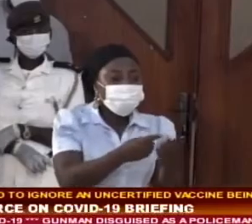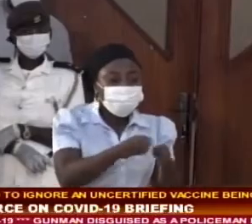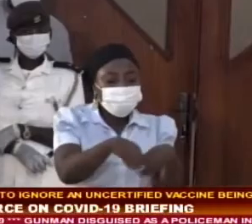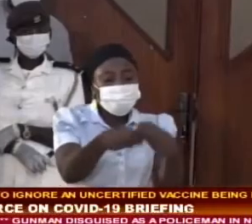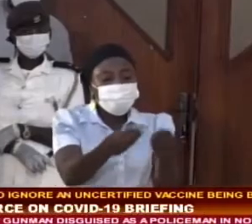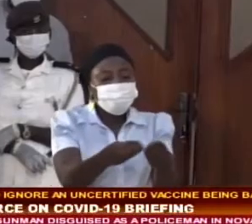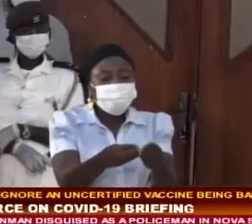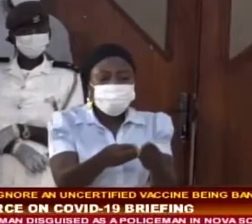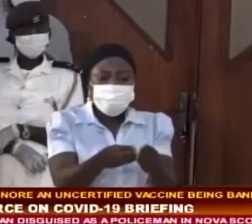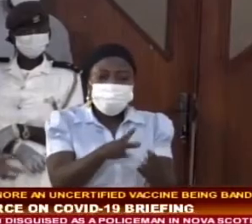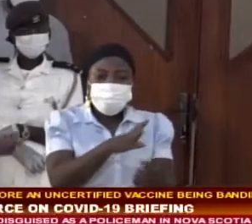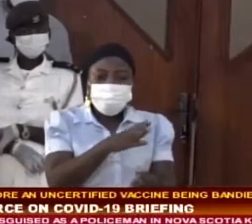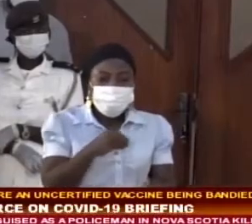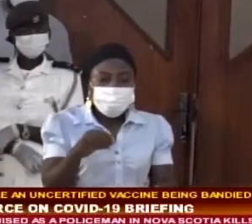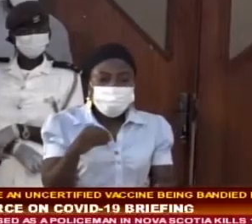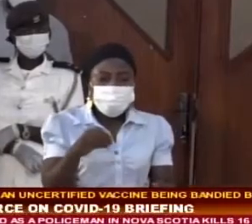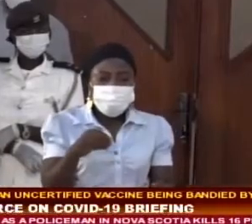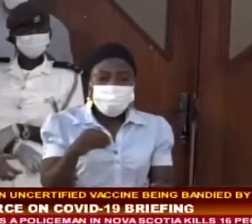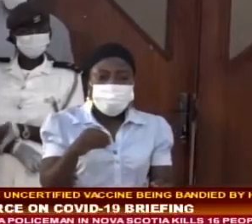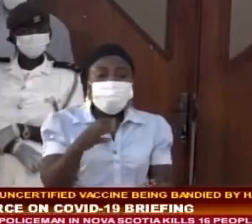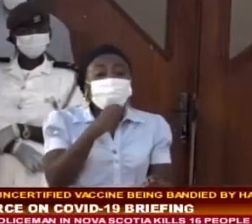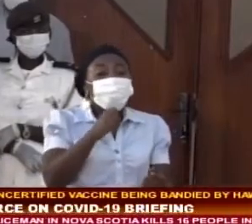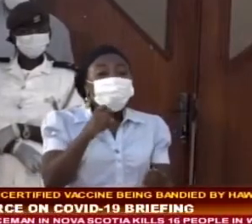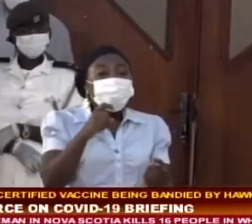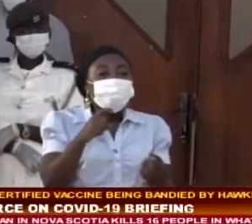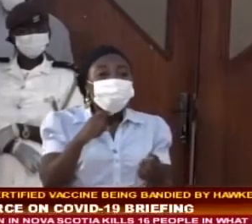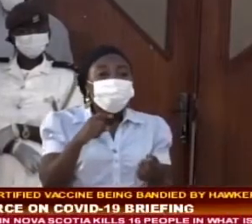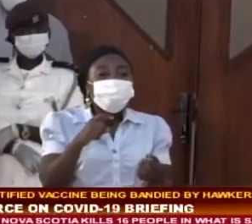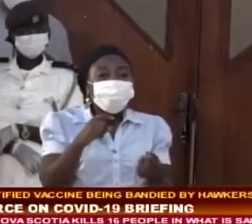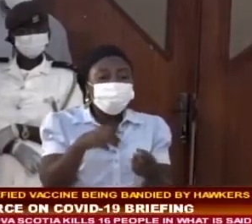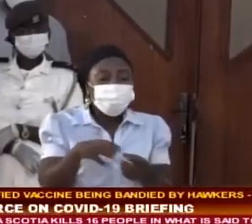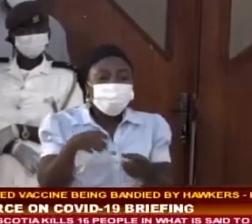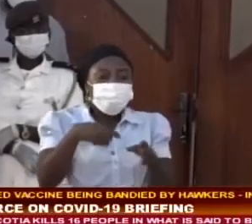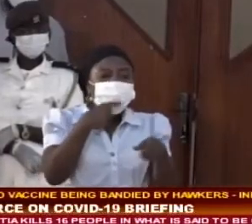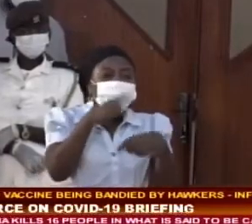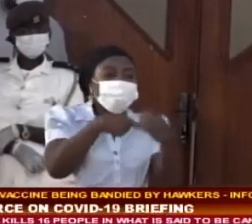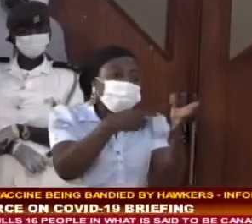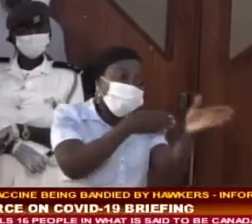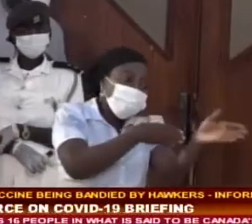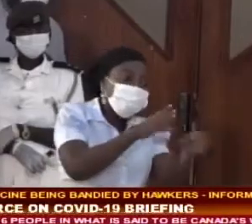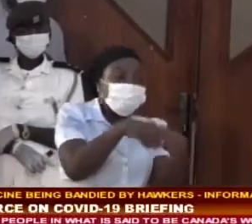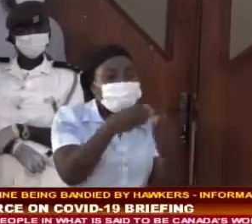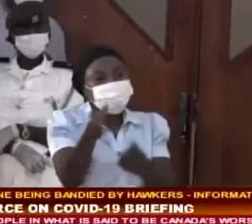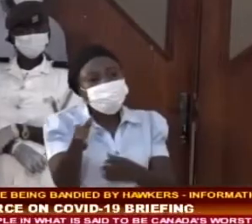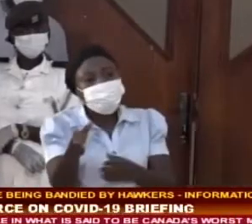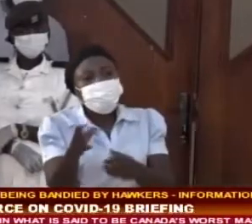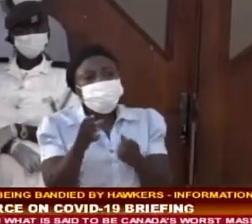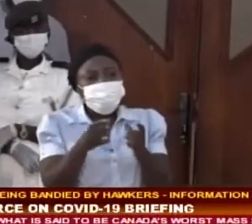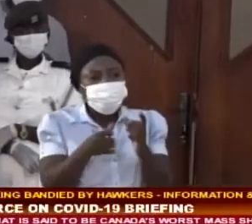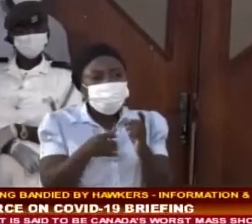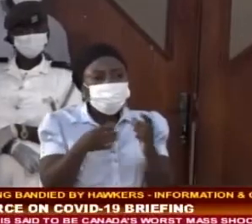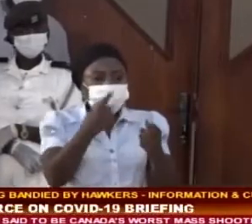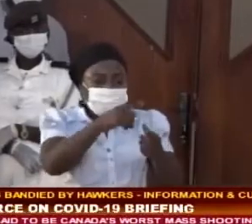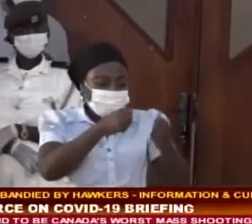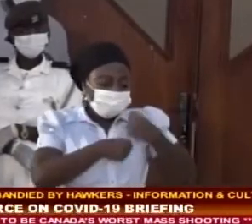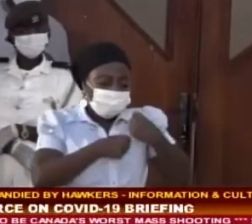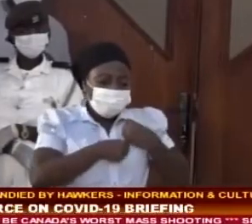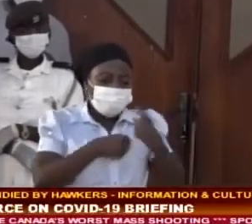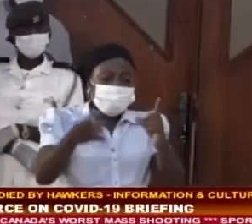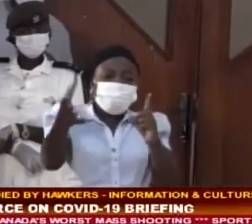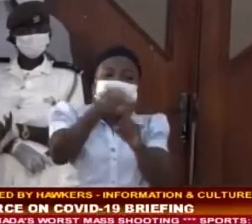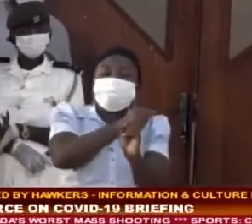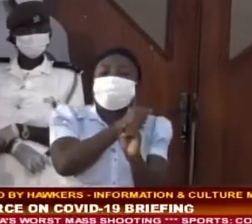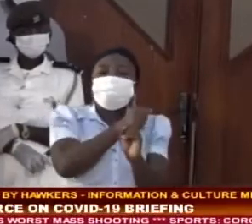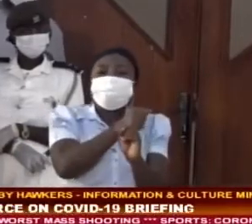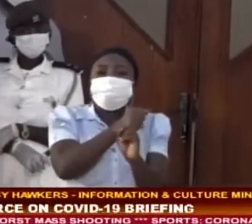and suddenly his niece was giving him direction. So suddenly a security agent in a